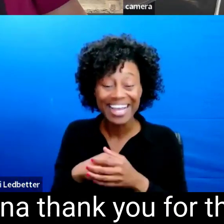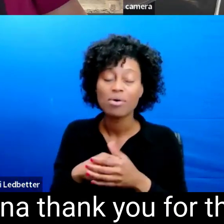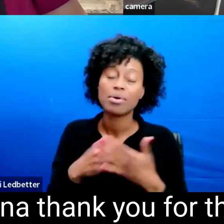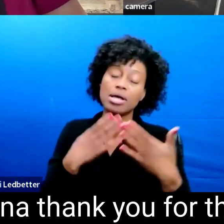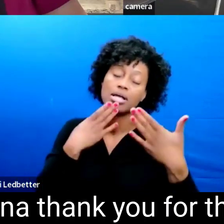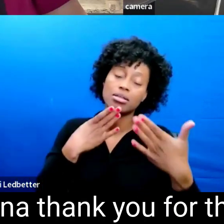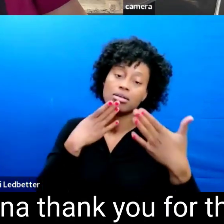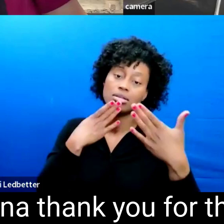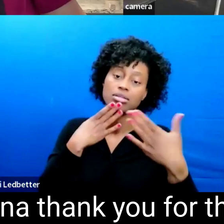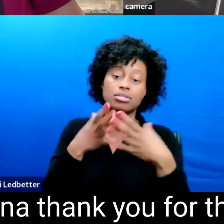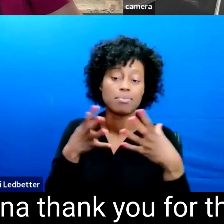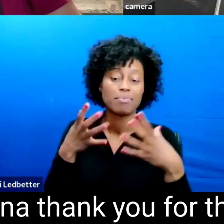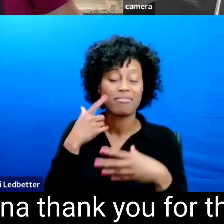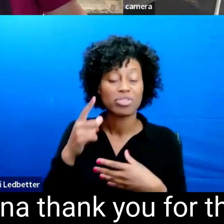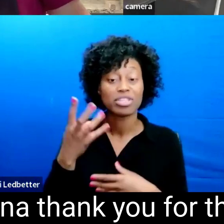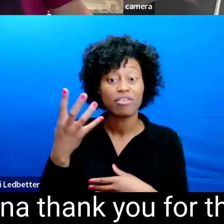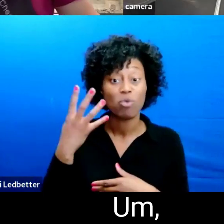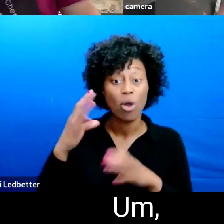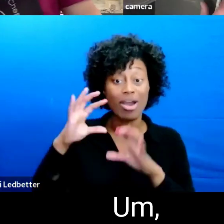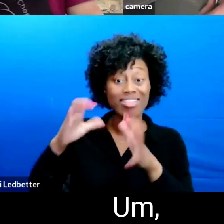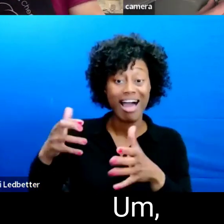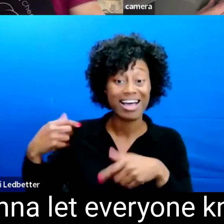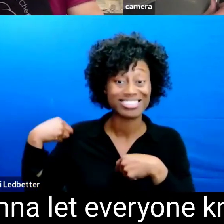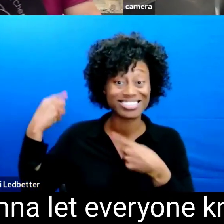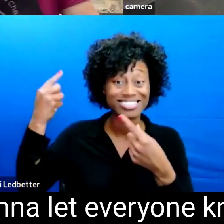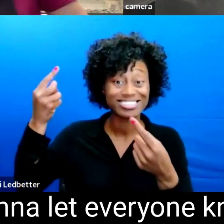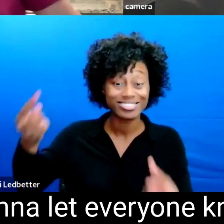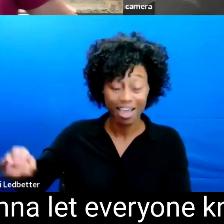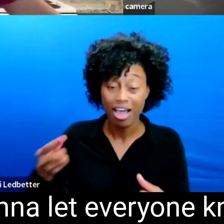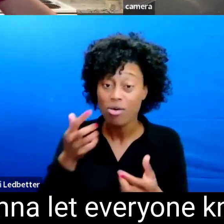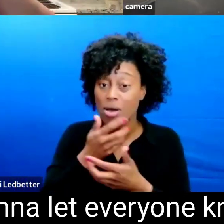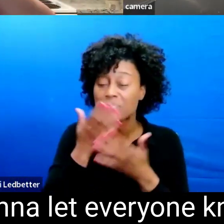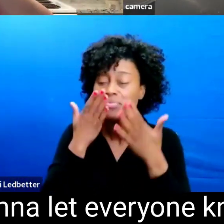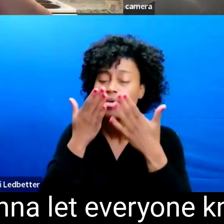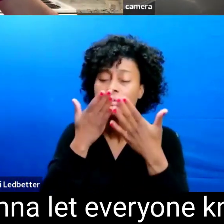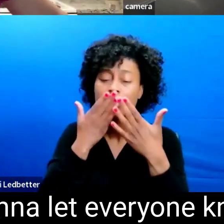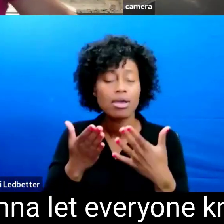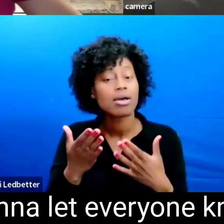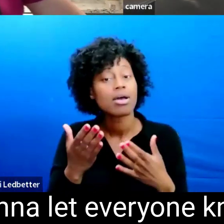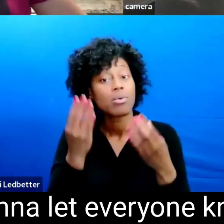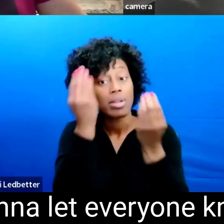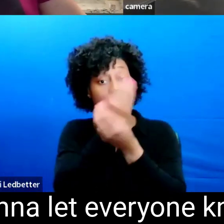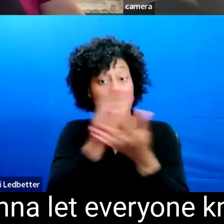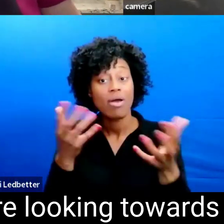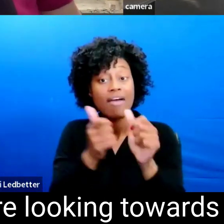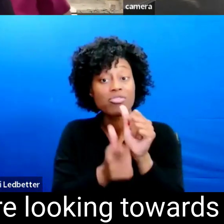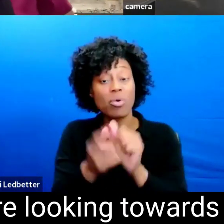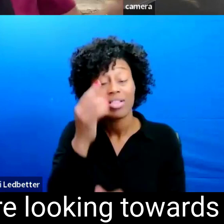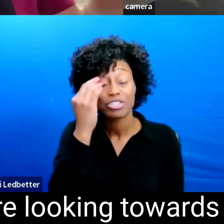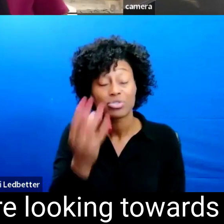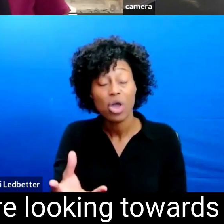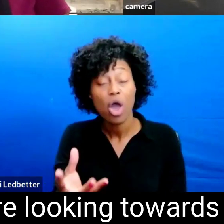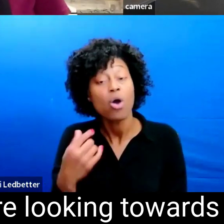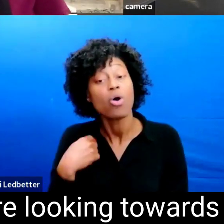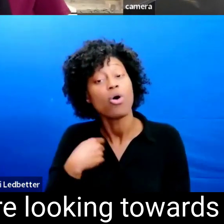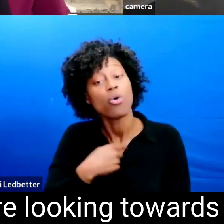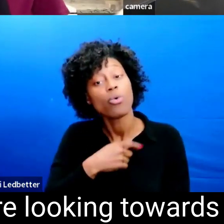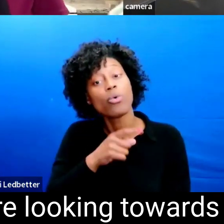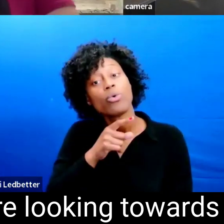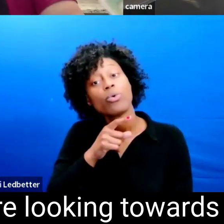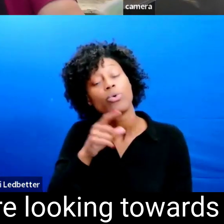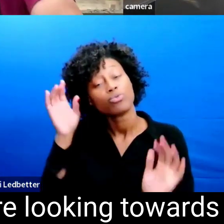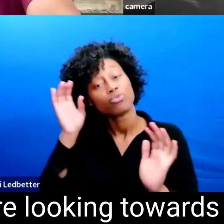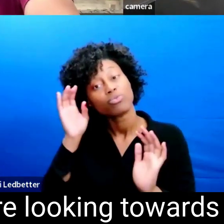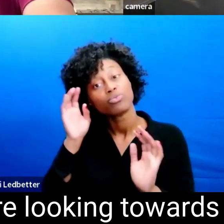you for these 4 classes, and want to let everyone know that we are